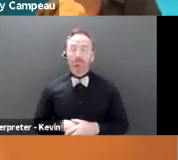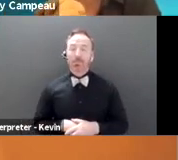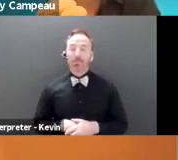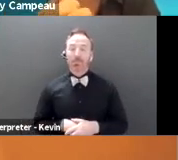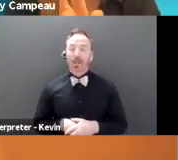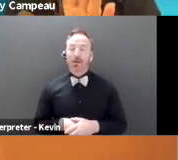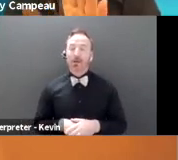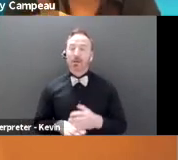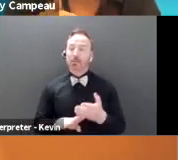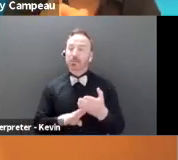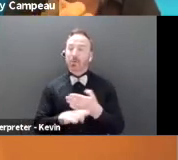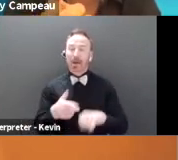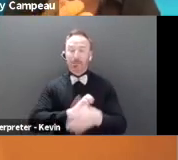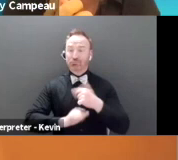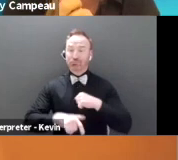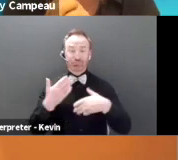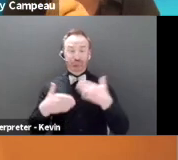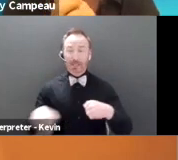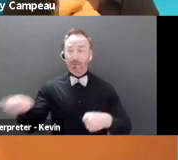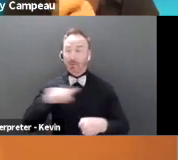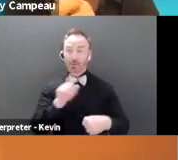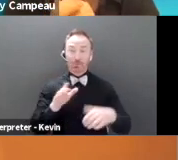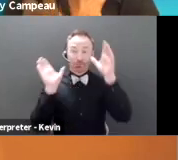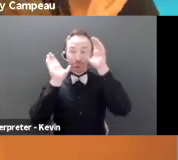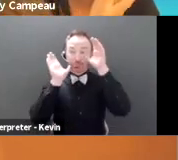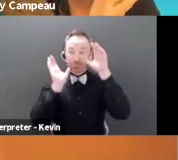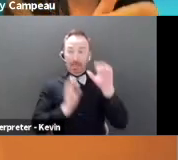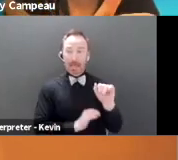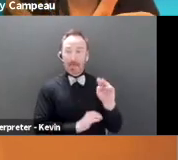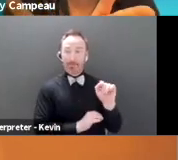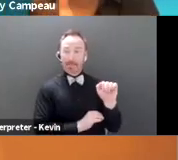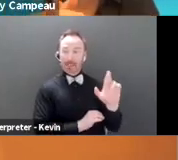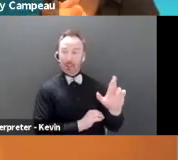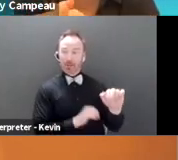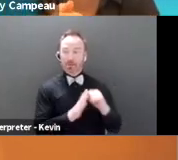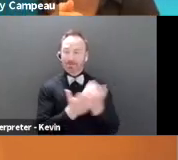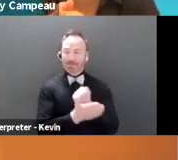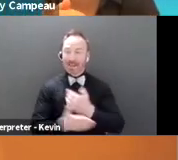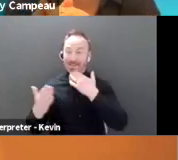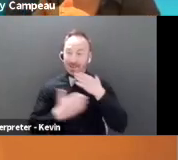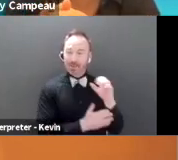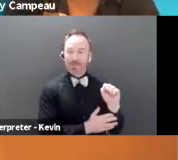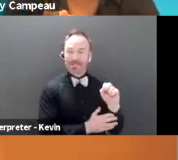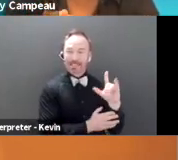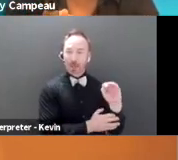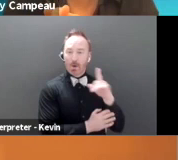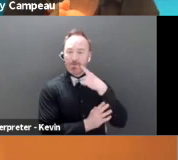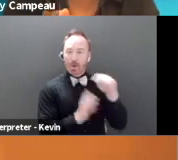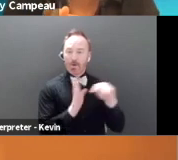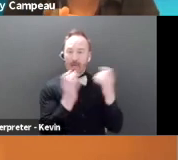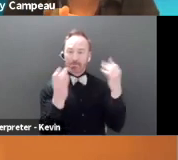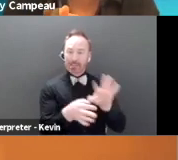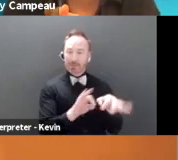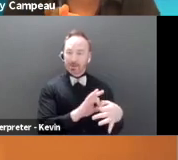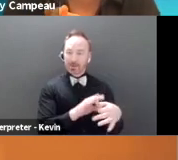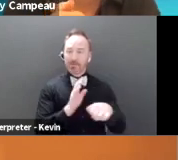think you're all here to listen to Amir. So I'm going to just say thank you to Sleo for providing the ASL interpretation at all of